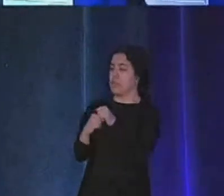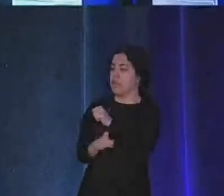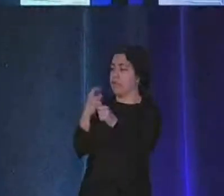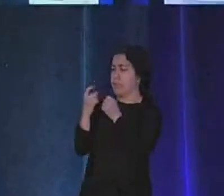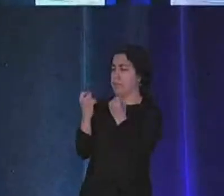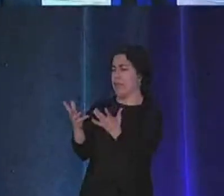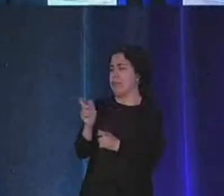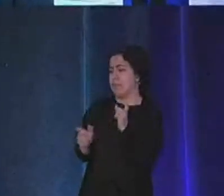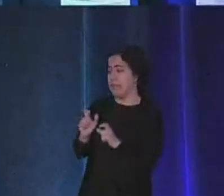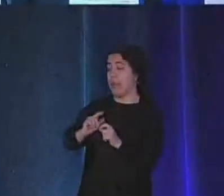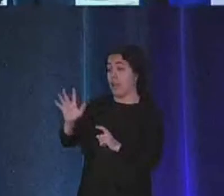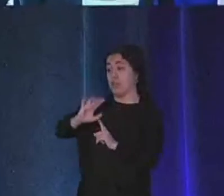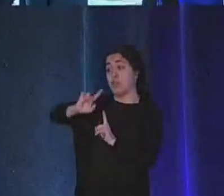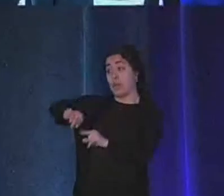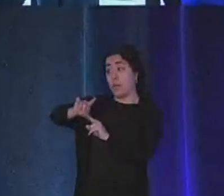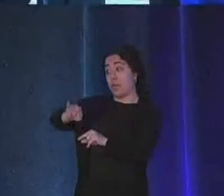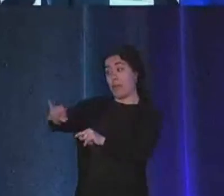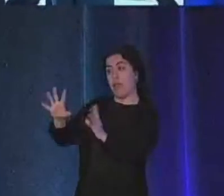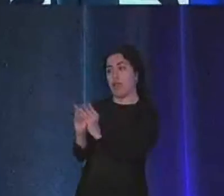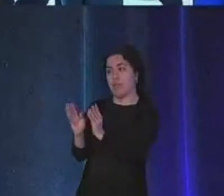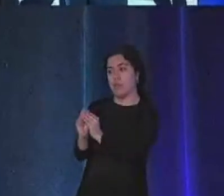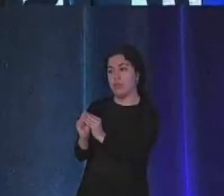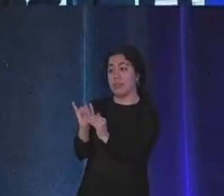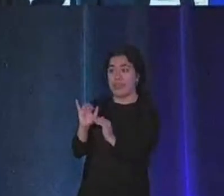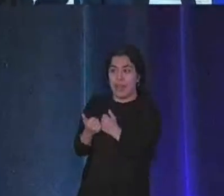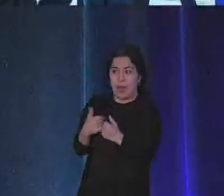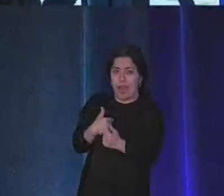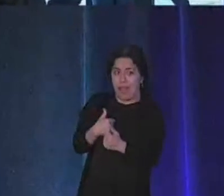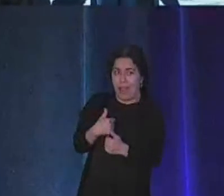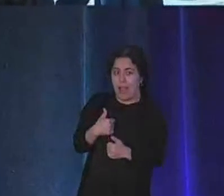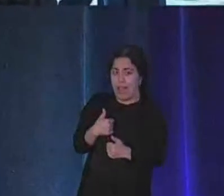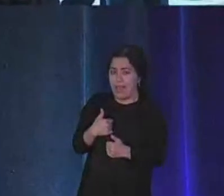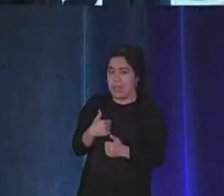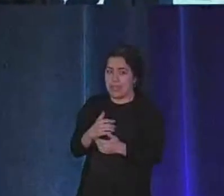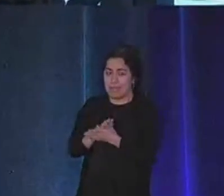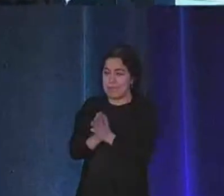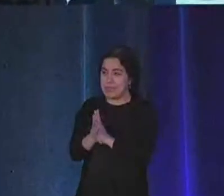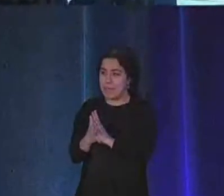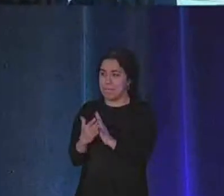people. I used to go to this conference. It's sort of how I got my chops up as well.